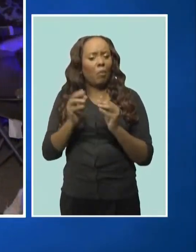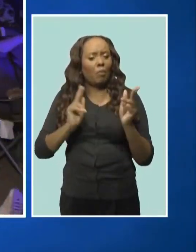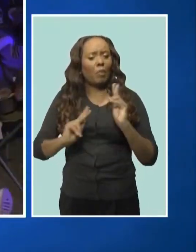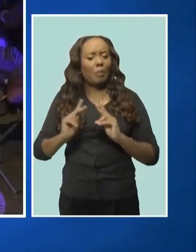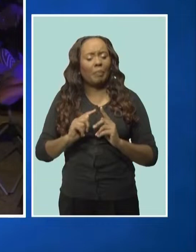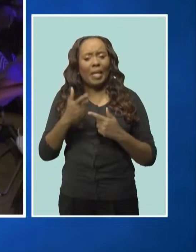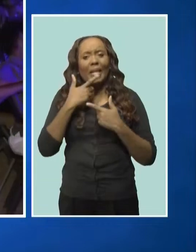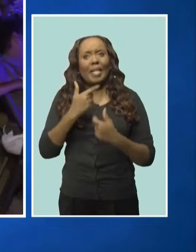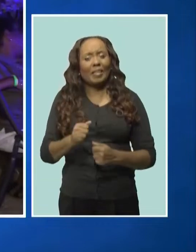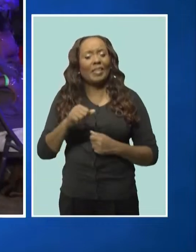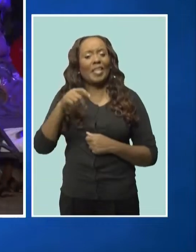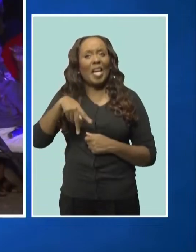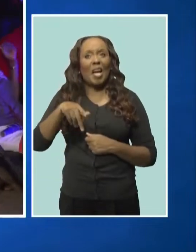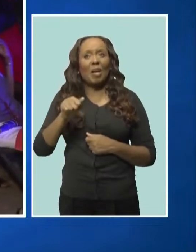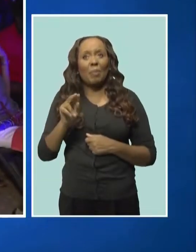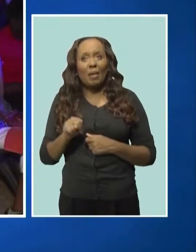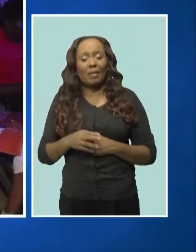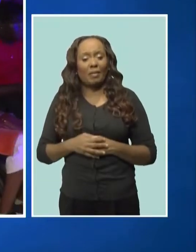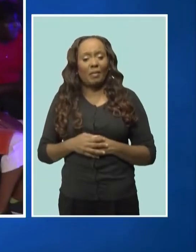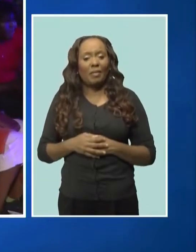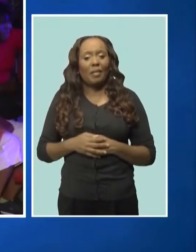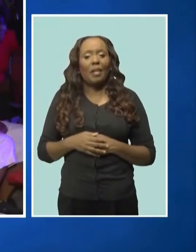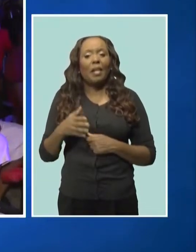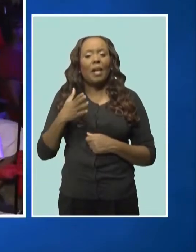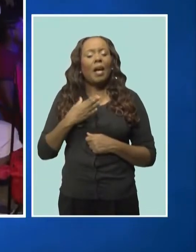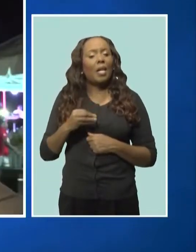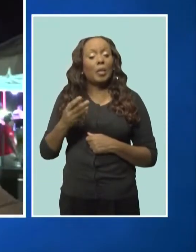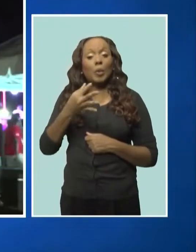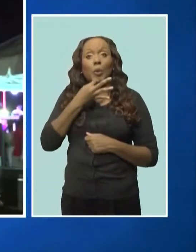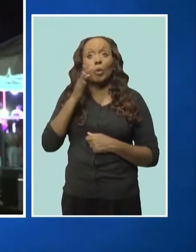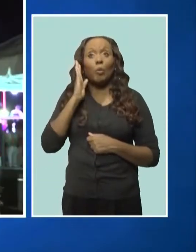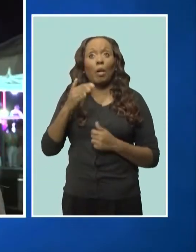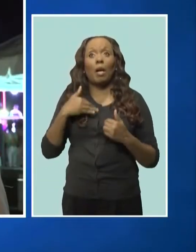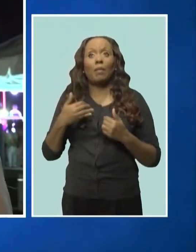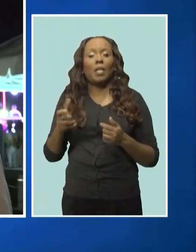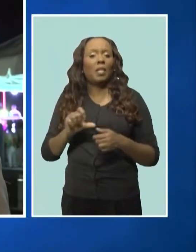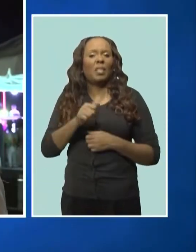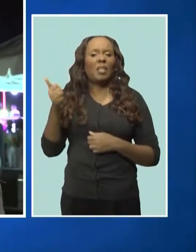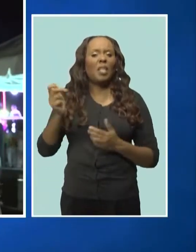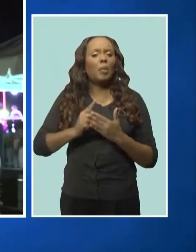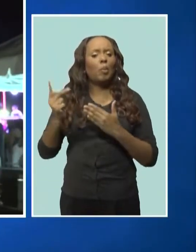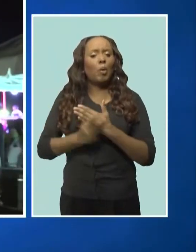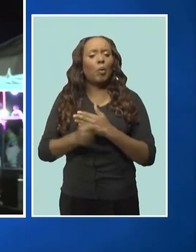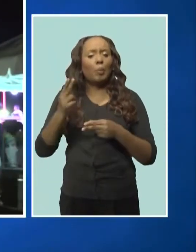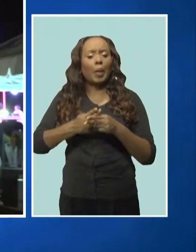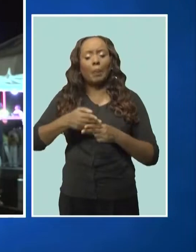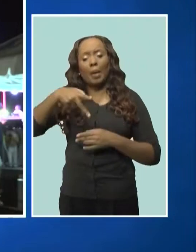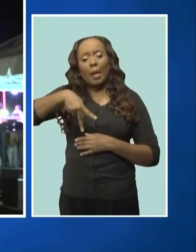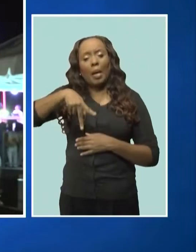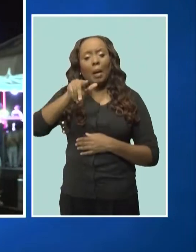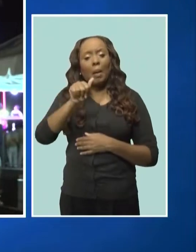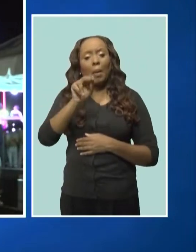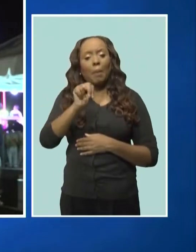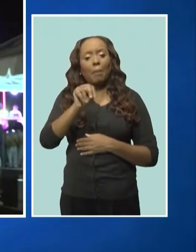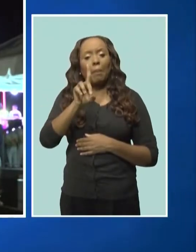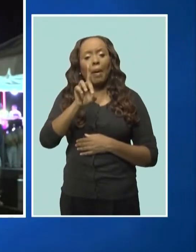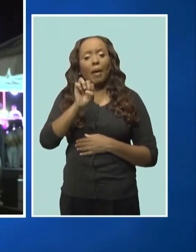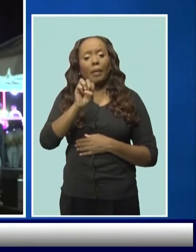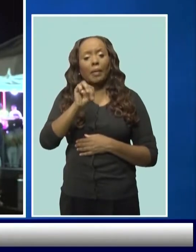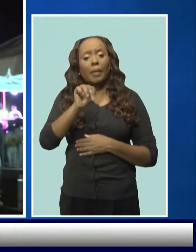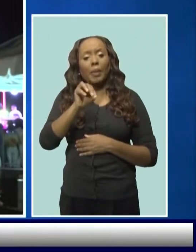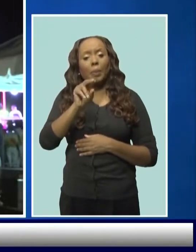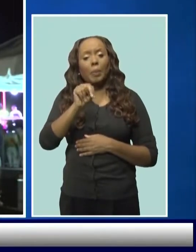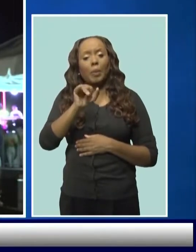Pan, especially with pandemonium on the horizon. I expect that person going to come out to hear some of these groups, right? The groups have been performing